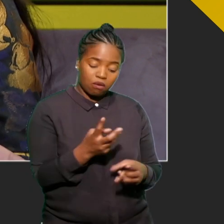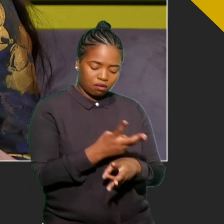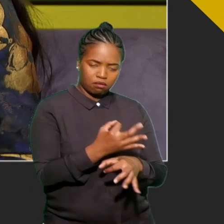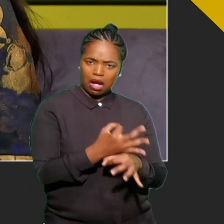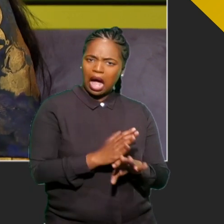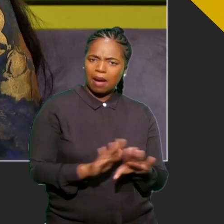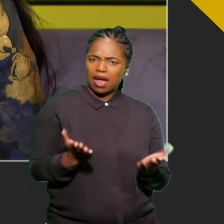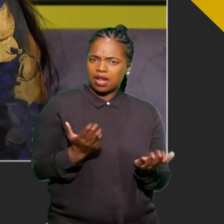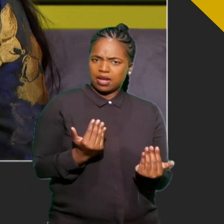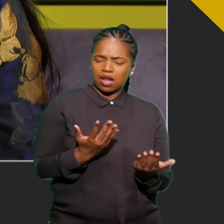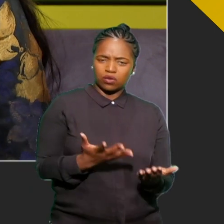feeling is,